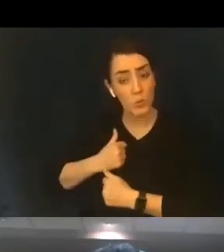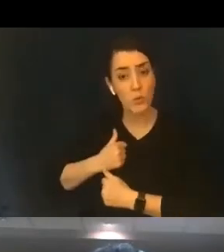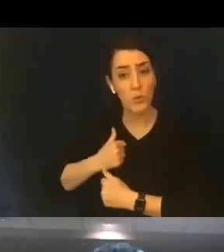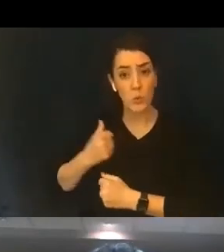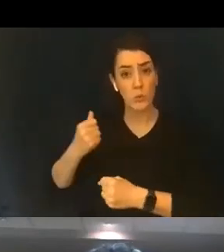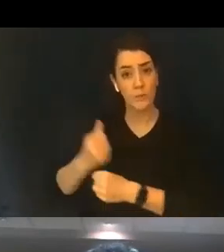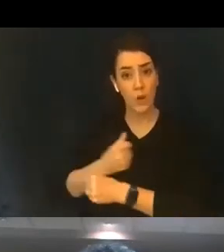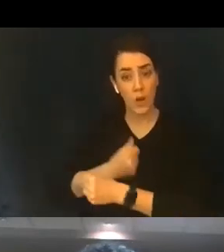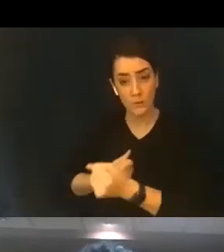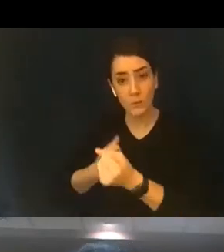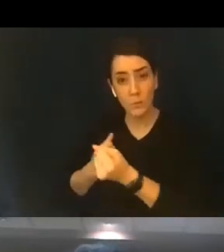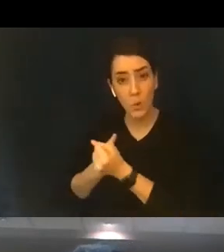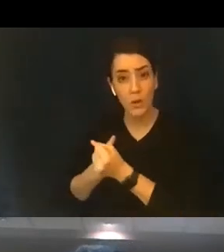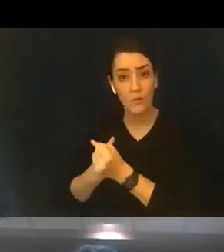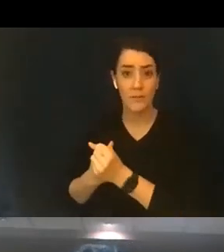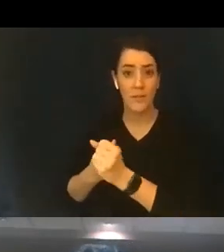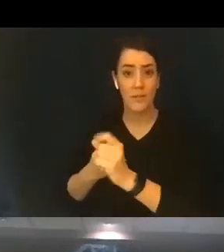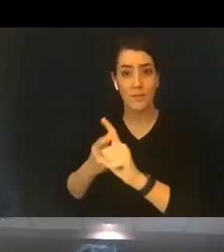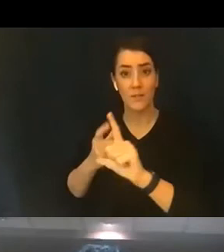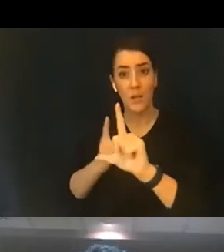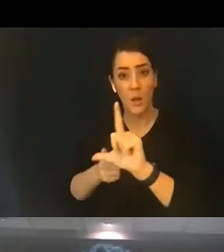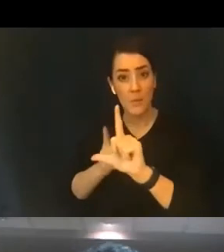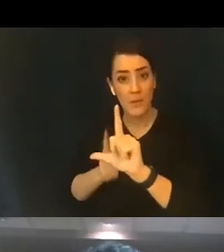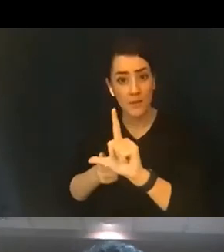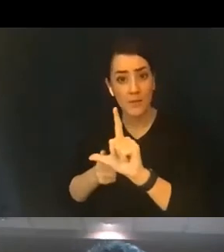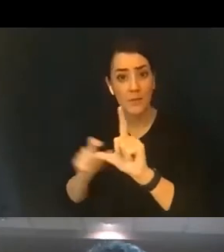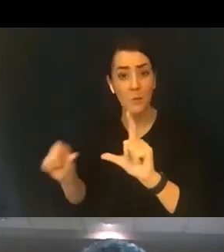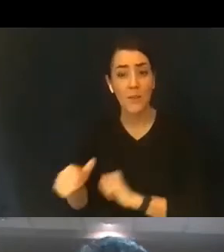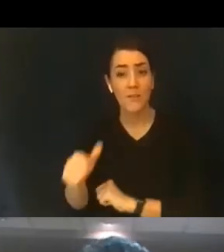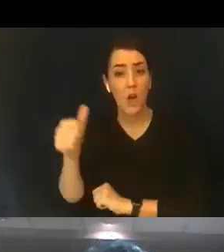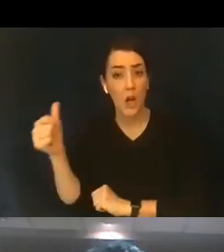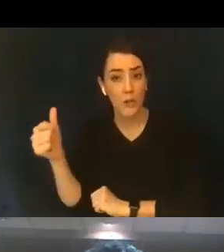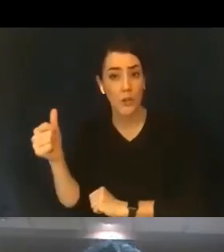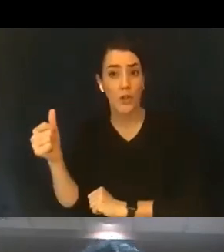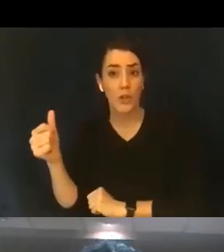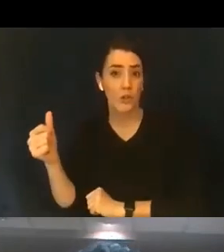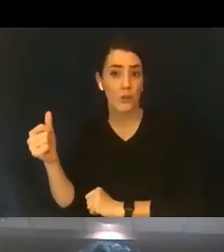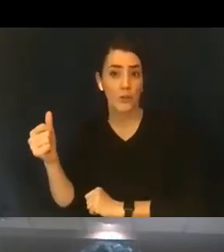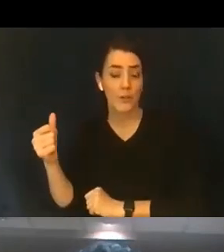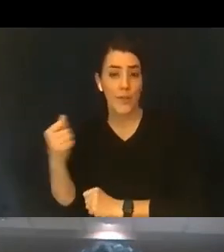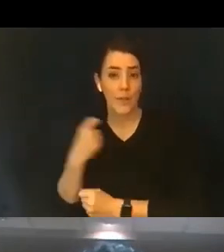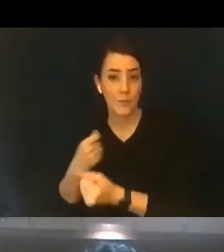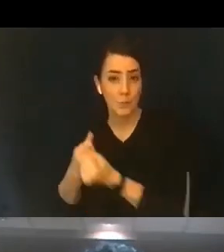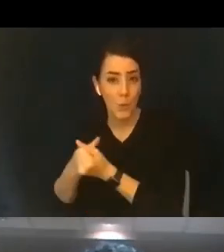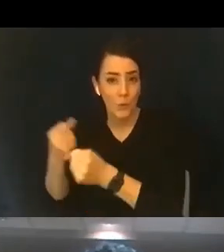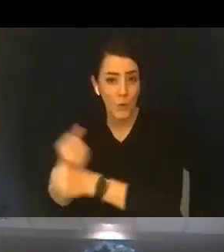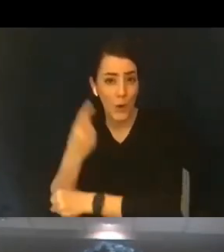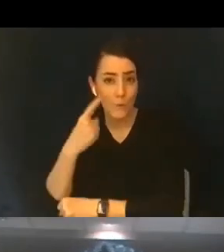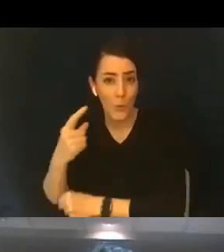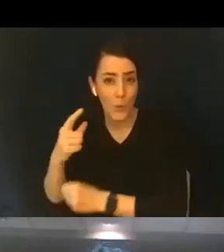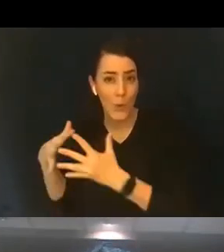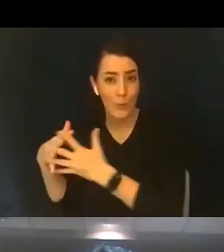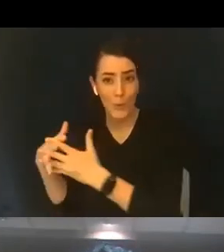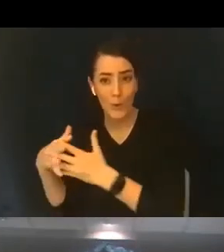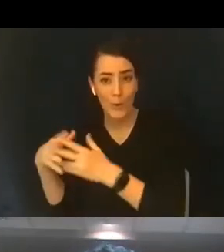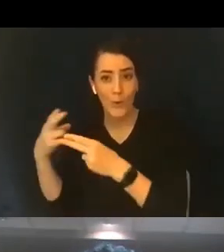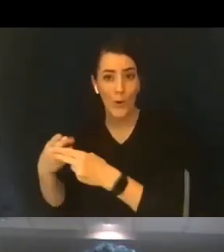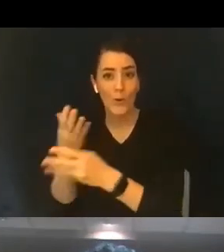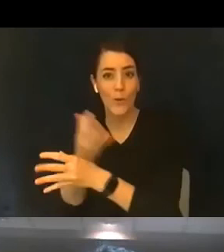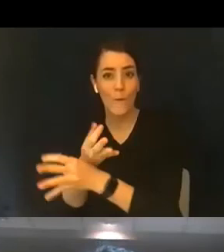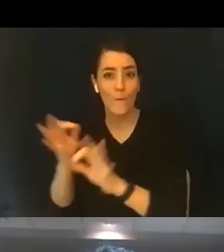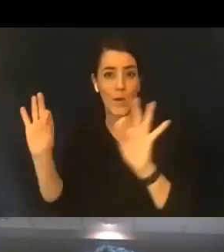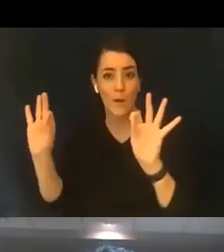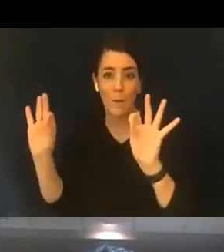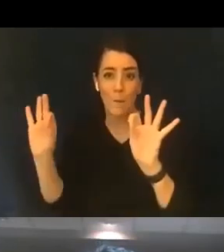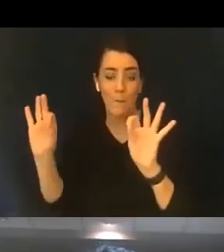were labeled as the freedom fighters, who were siding with America. So of course, the two paradigms